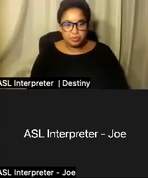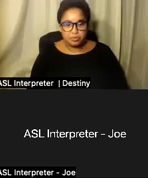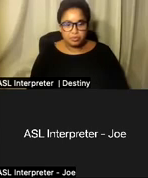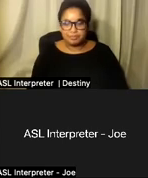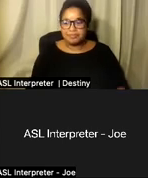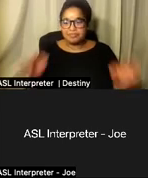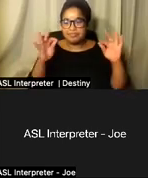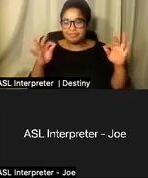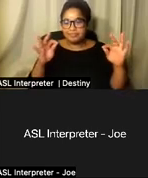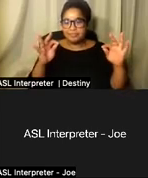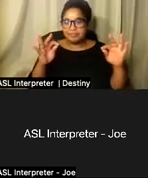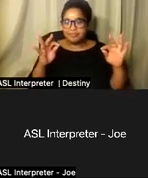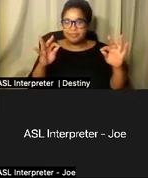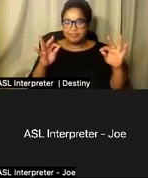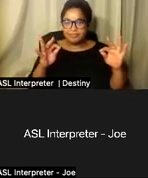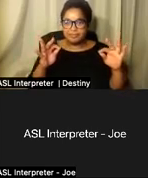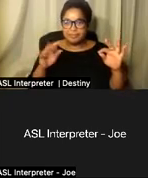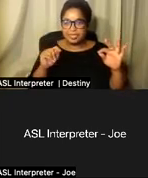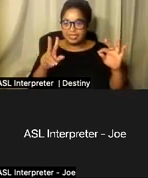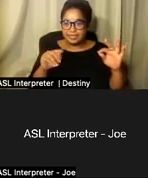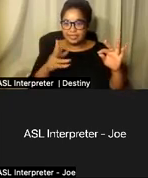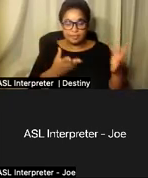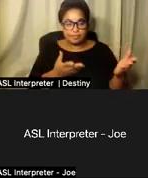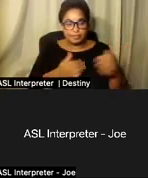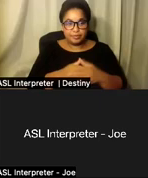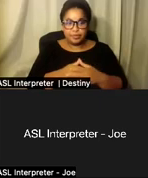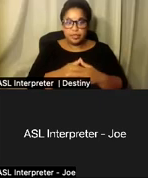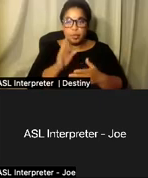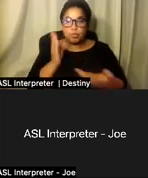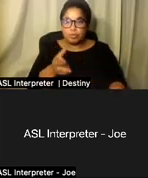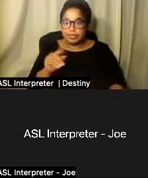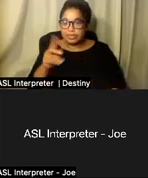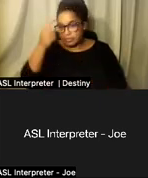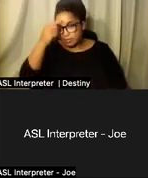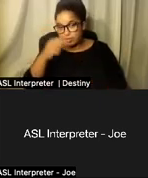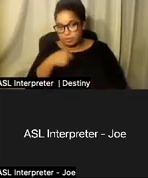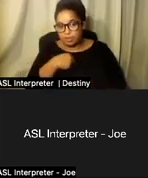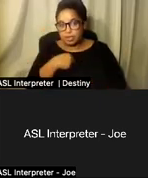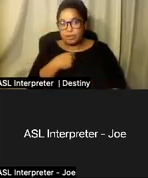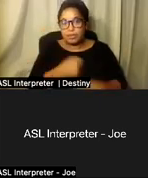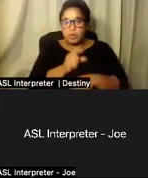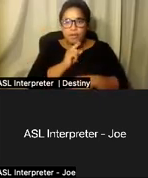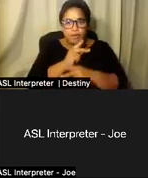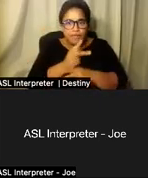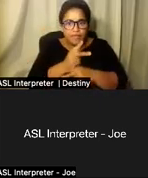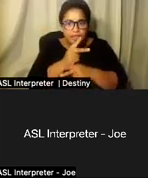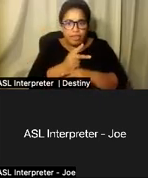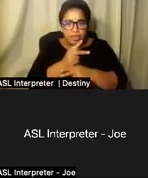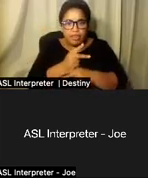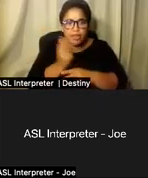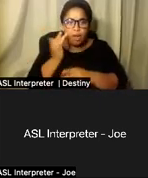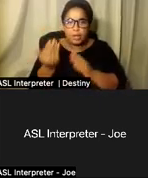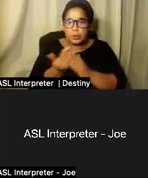Perfect. All right, guys, grab the TV for me. All right, so they're gonna bring the TV here. So I'm gonna make sure they're extra careful because this brand new